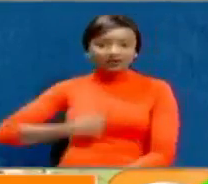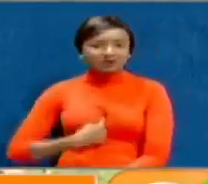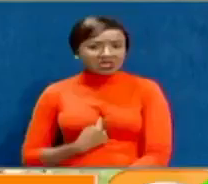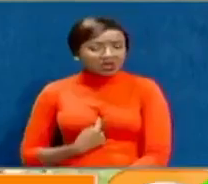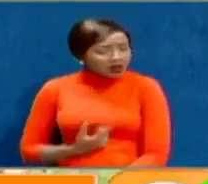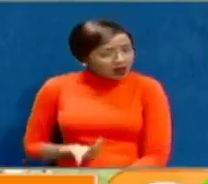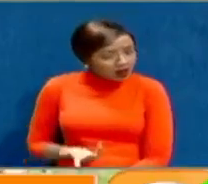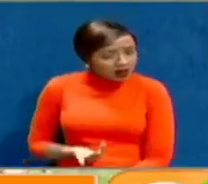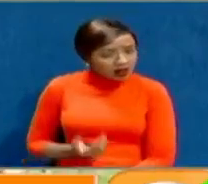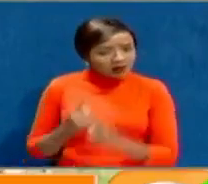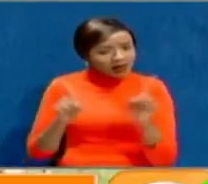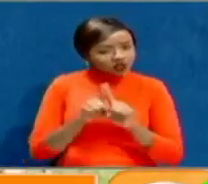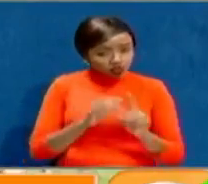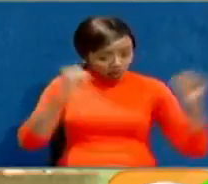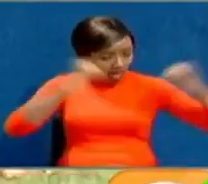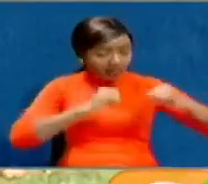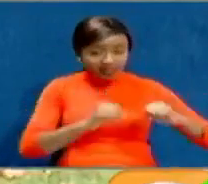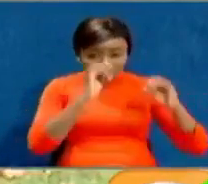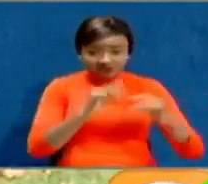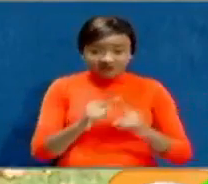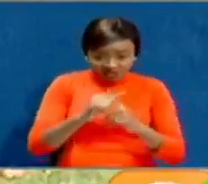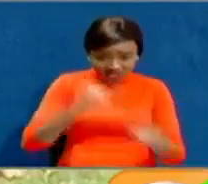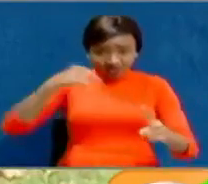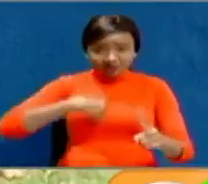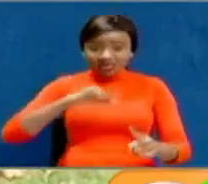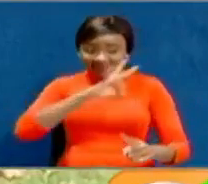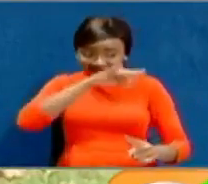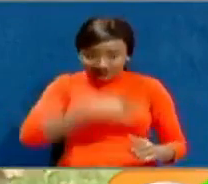tayari walikubaliana ya kuwa wakinitoa na 3,000.